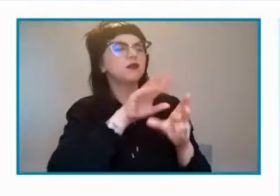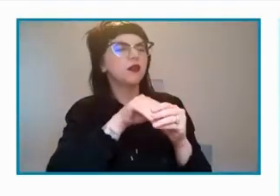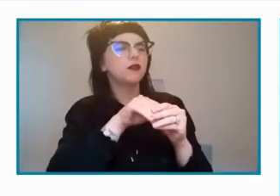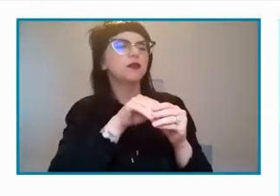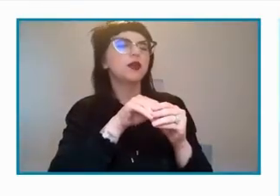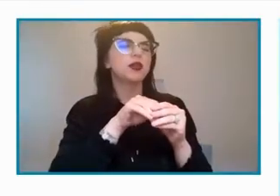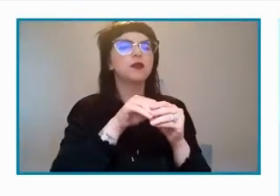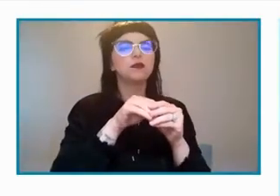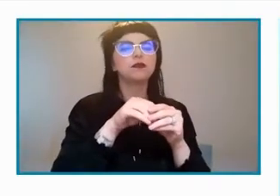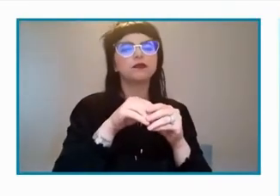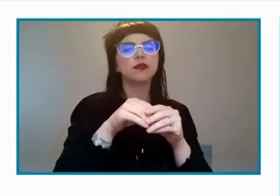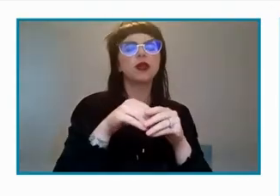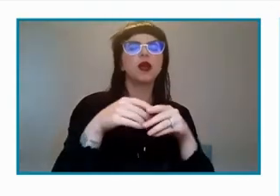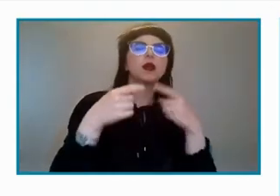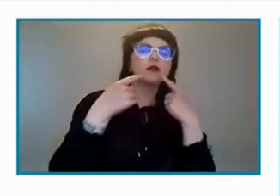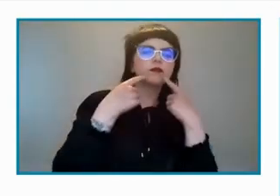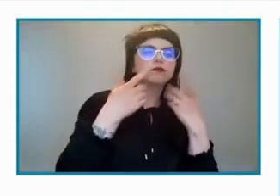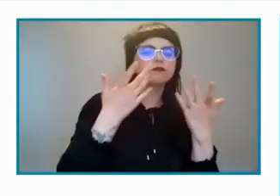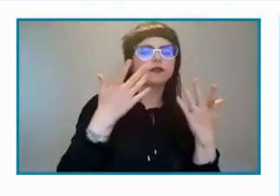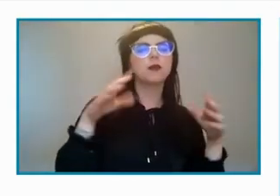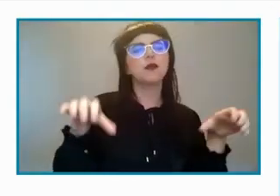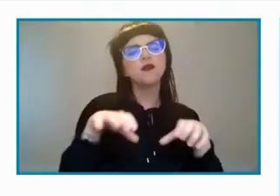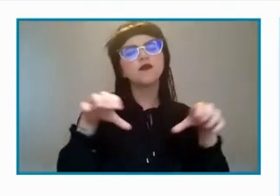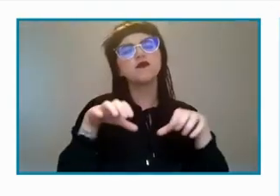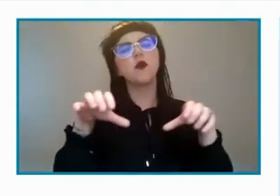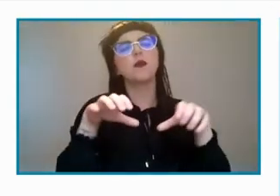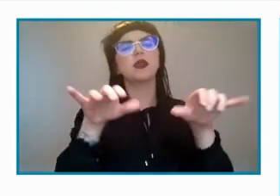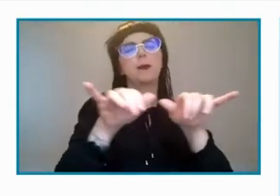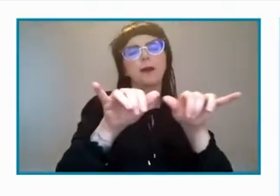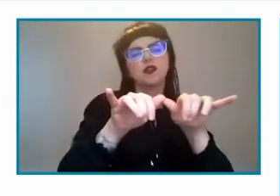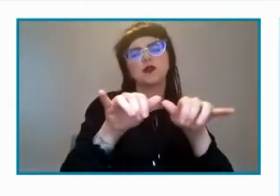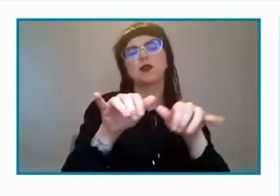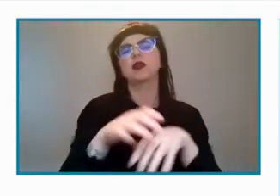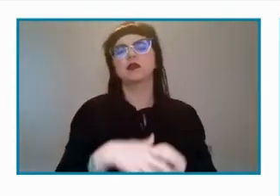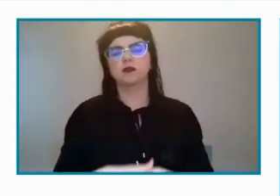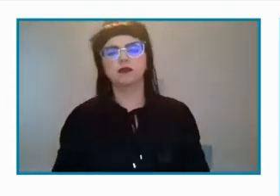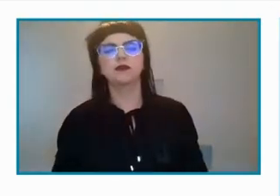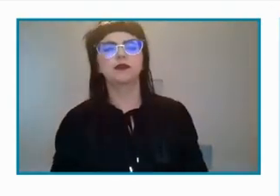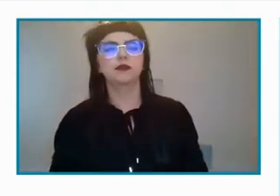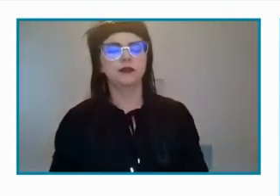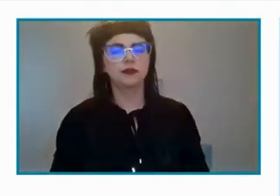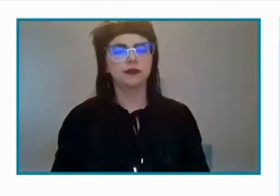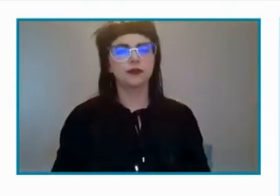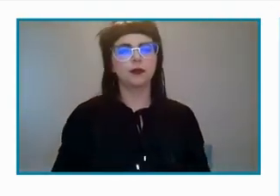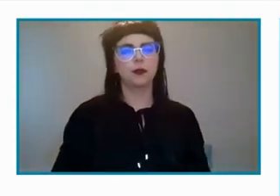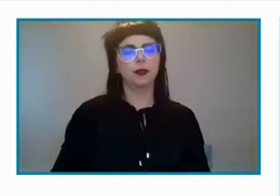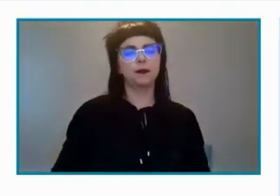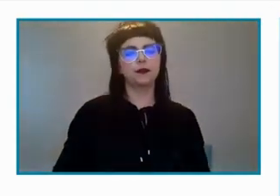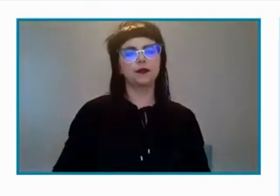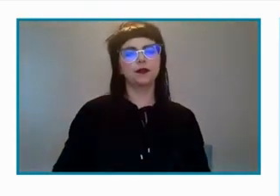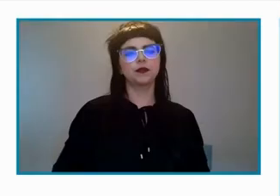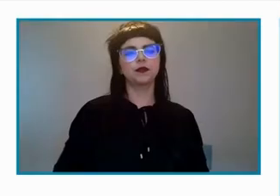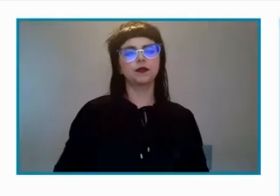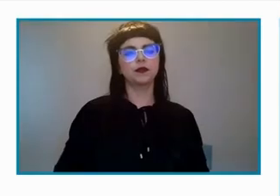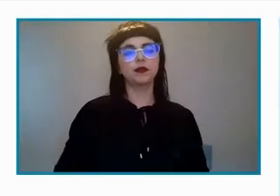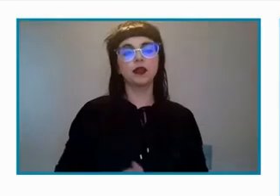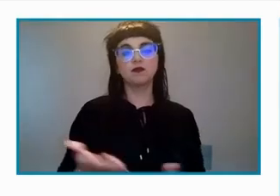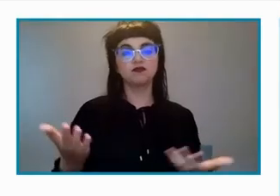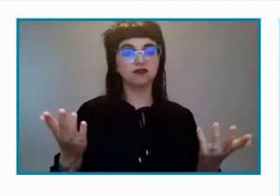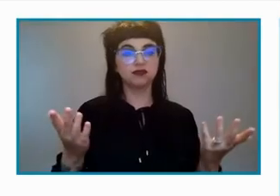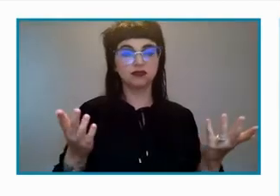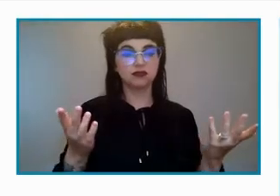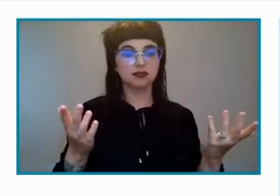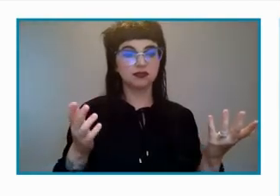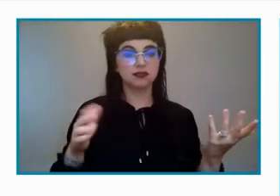developed those outcome and output metrics and ways to collect those. And it's rather